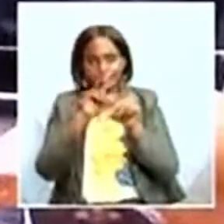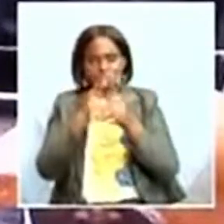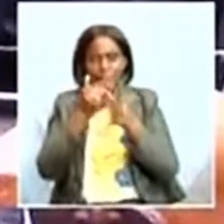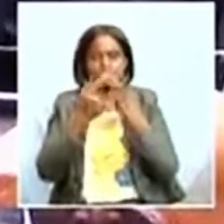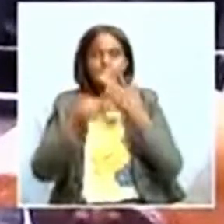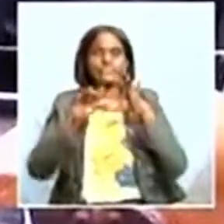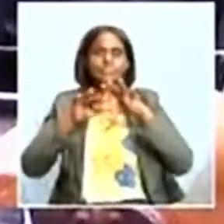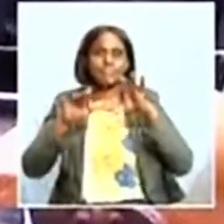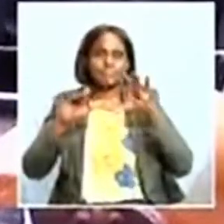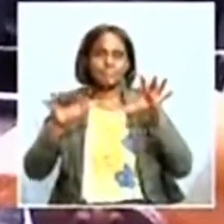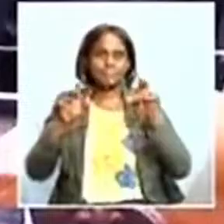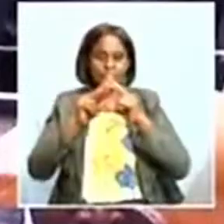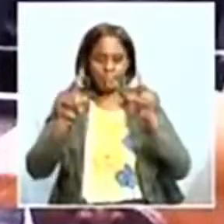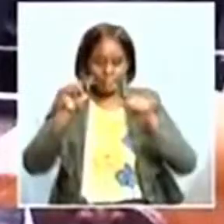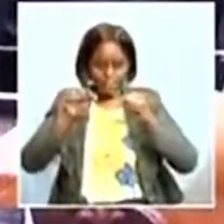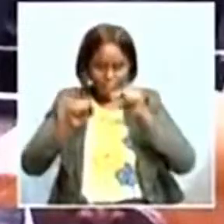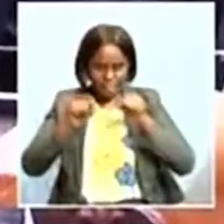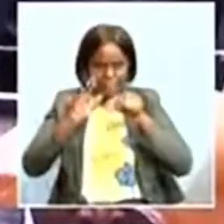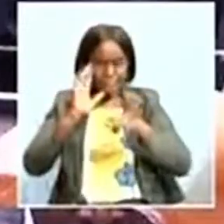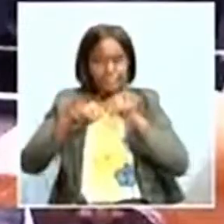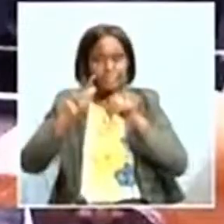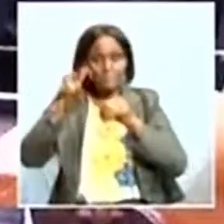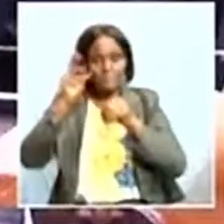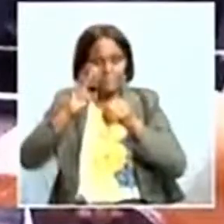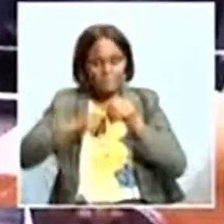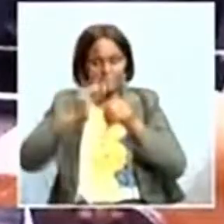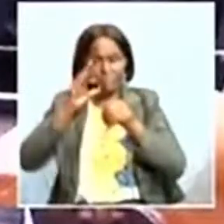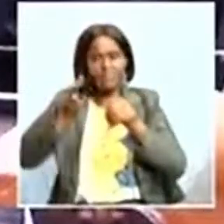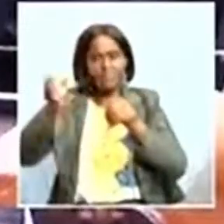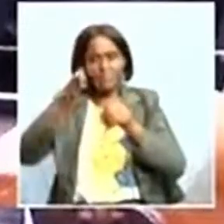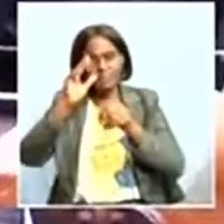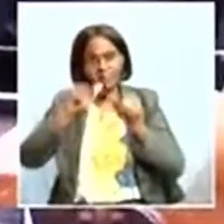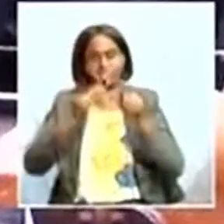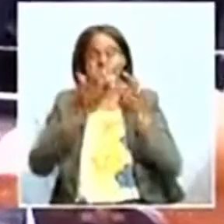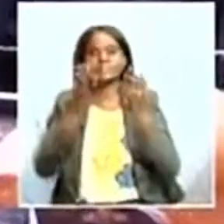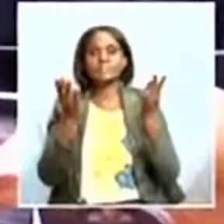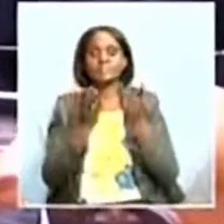out. Sooner than later, I think we'll reach out everywhere,